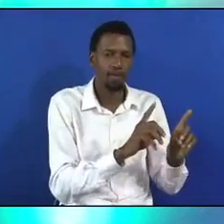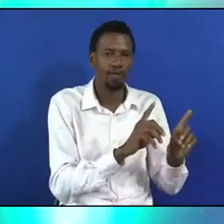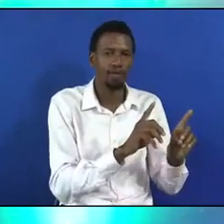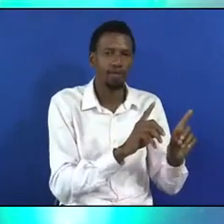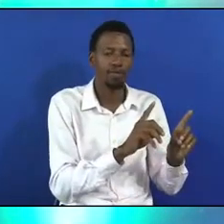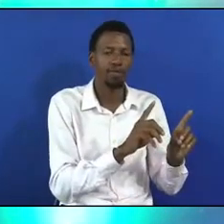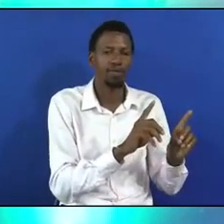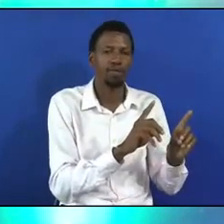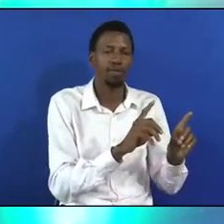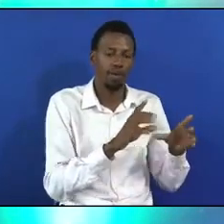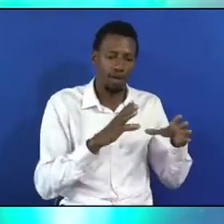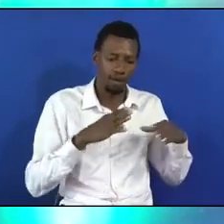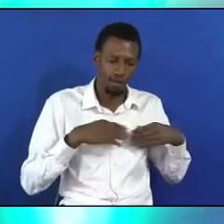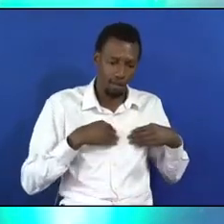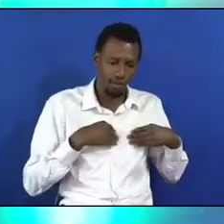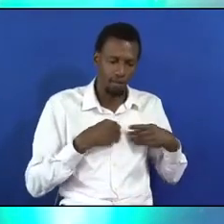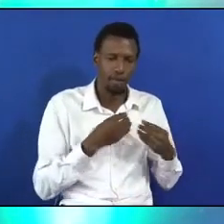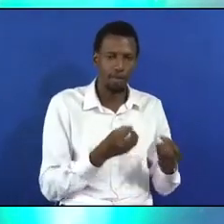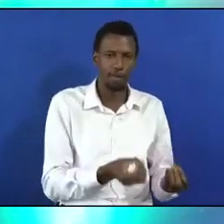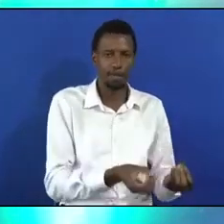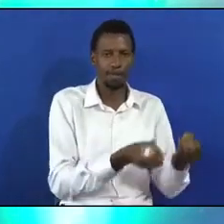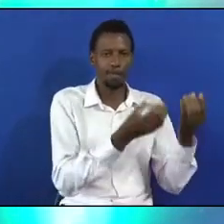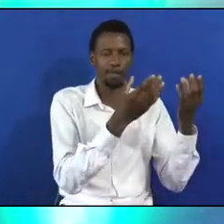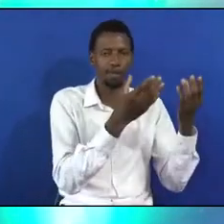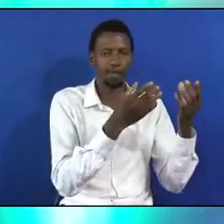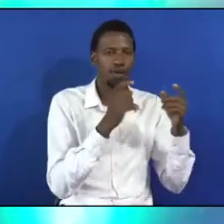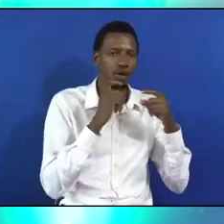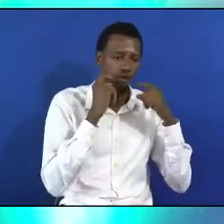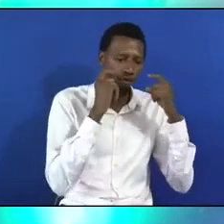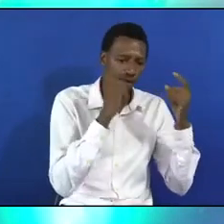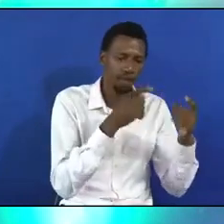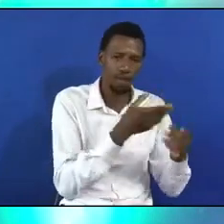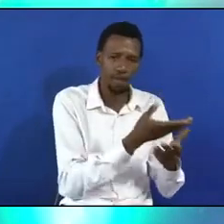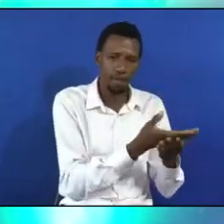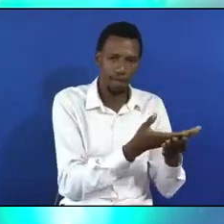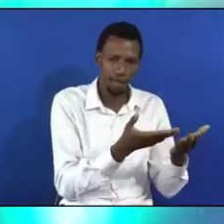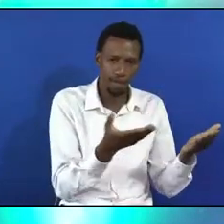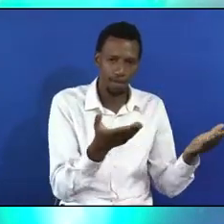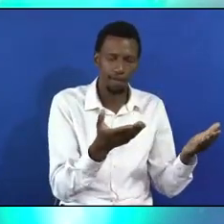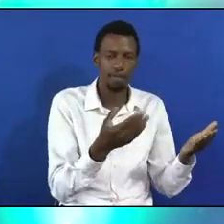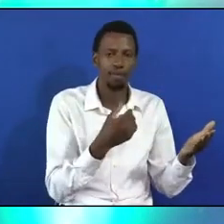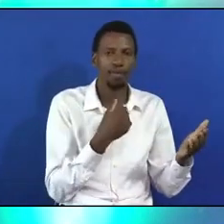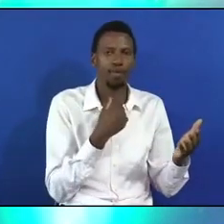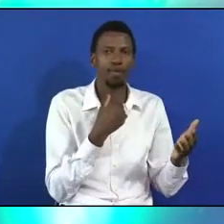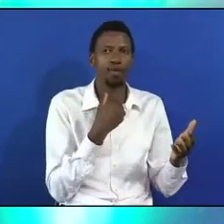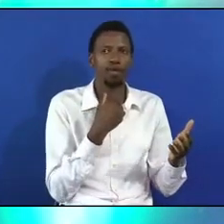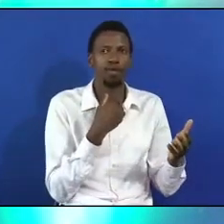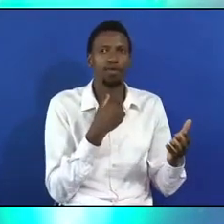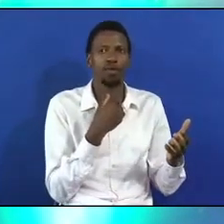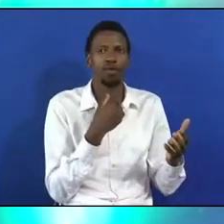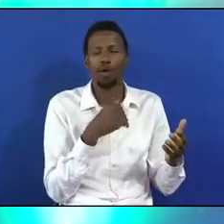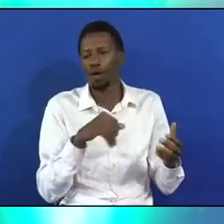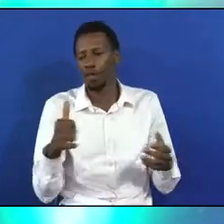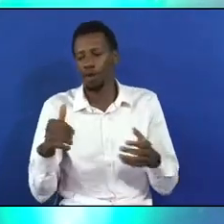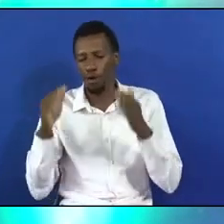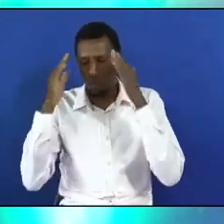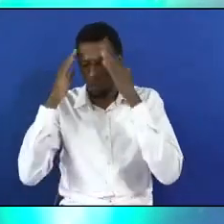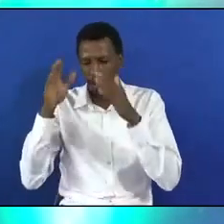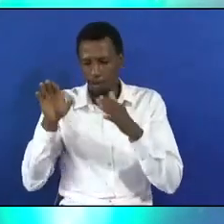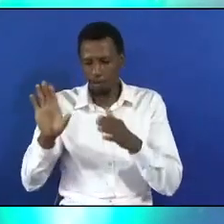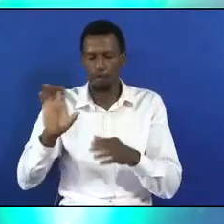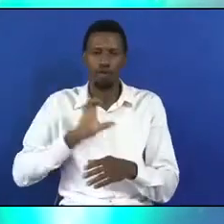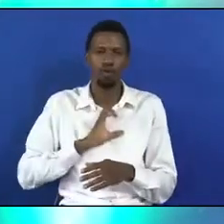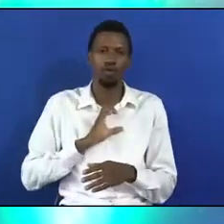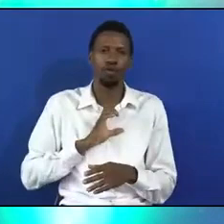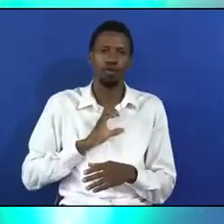appointed sacrifice for sin. The other venture to depend upon their own merits. Theirs